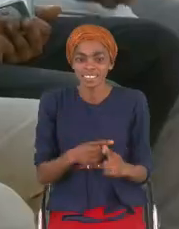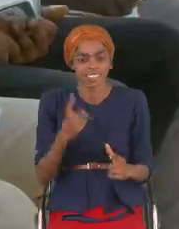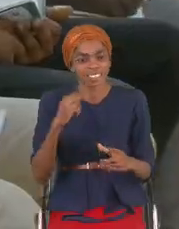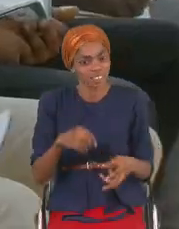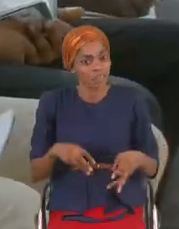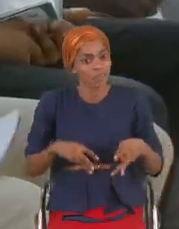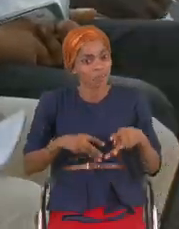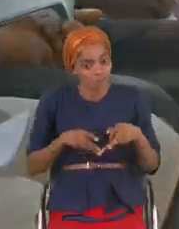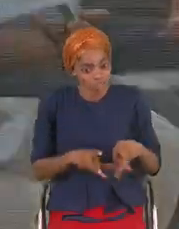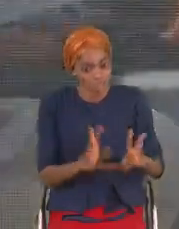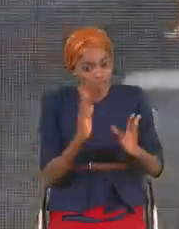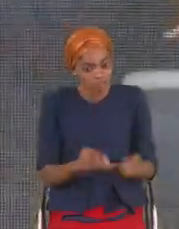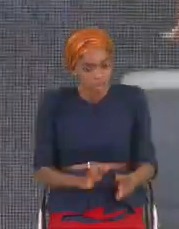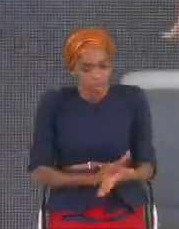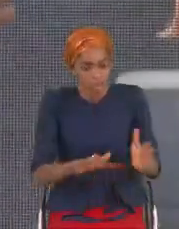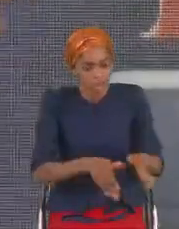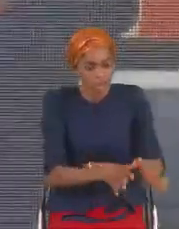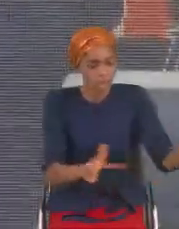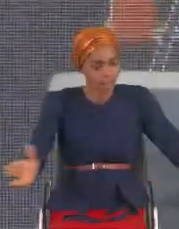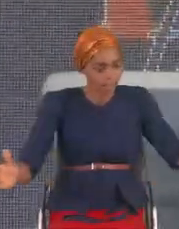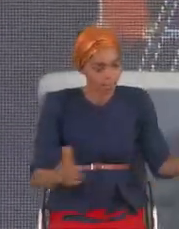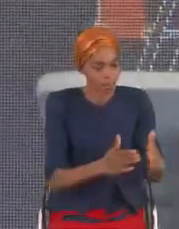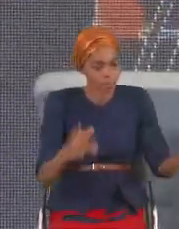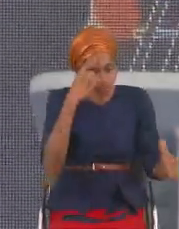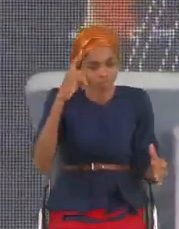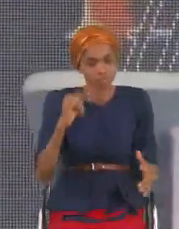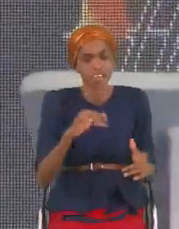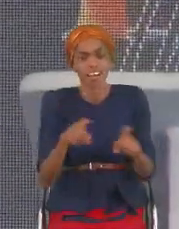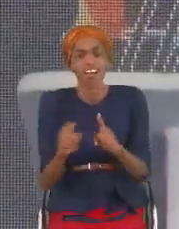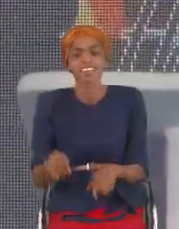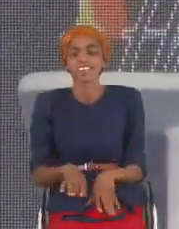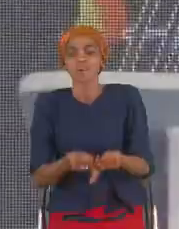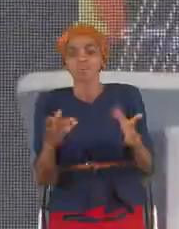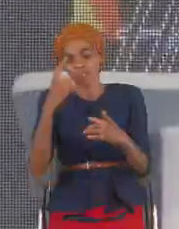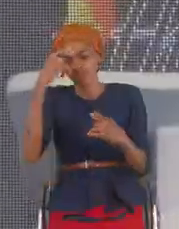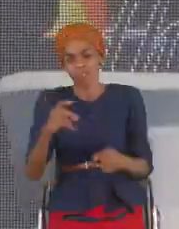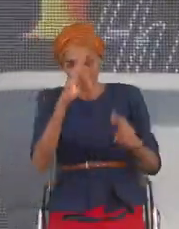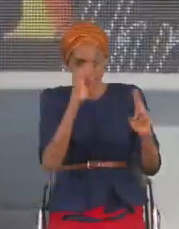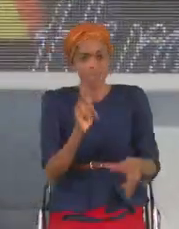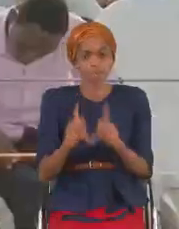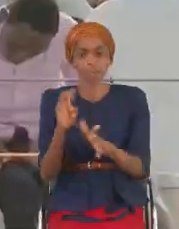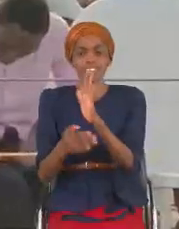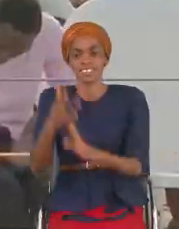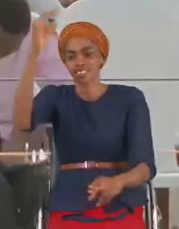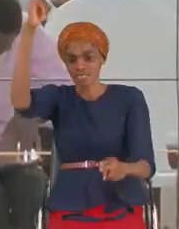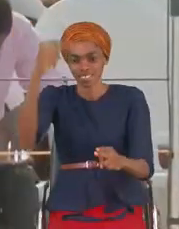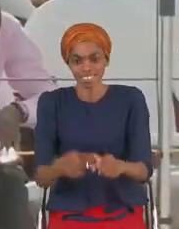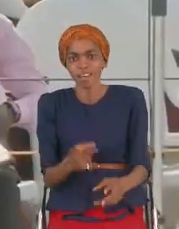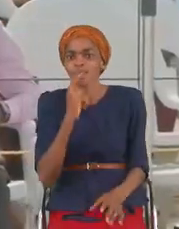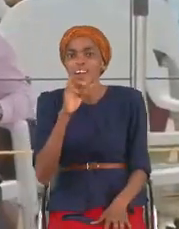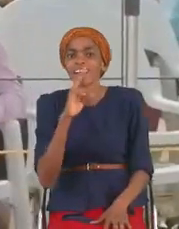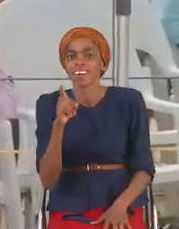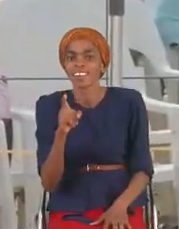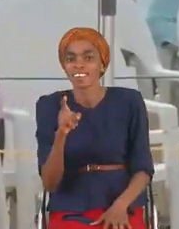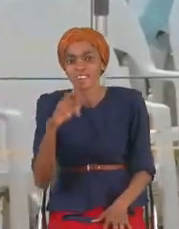will clear before you as declare for honorable people in Jesus' name. Where are you, man